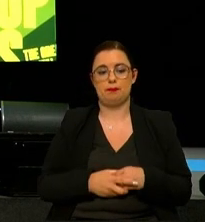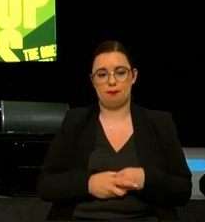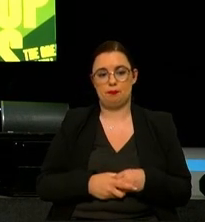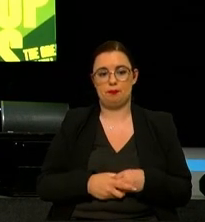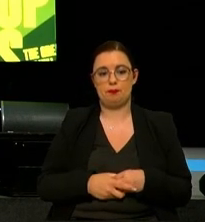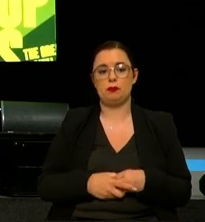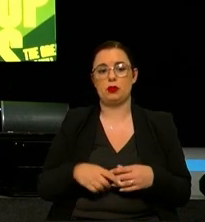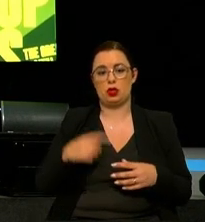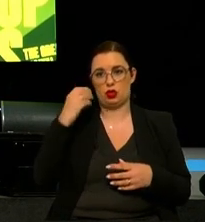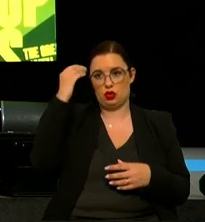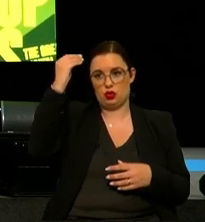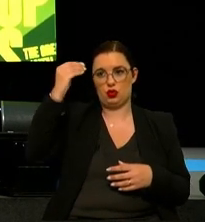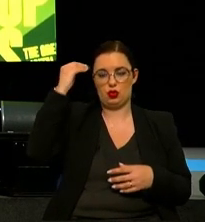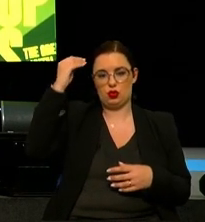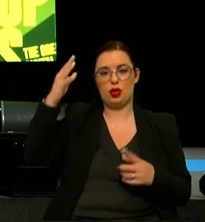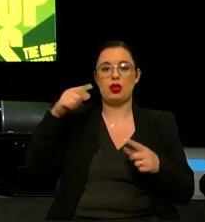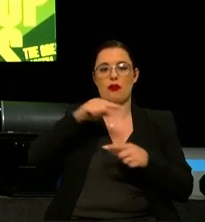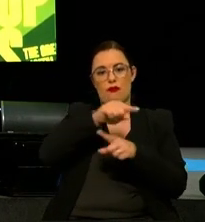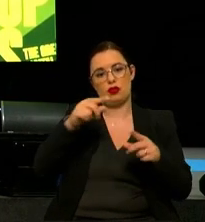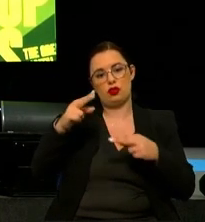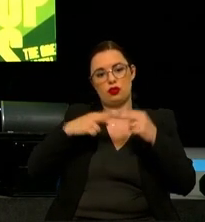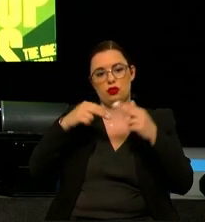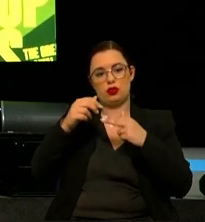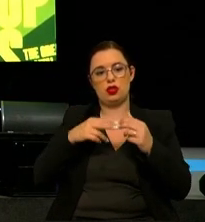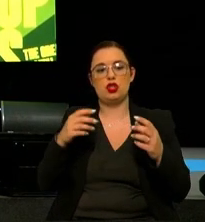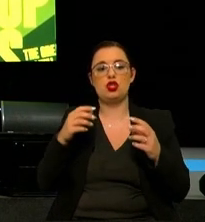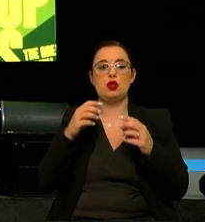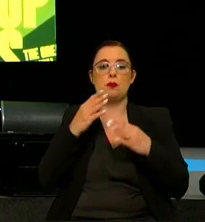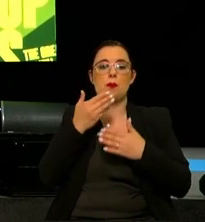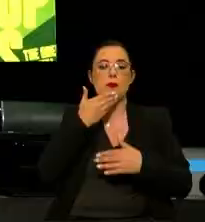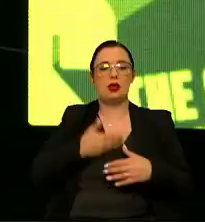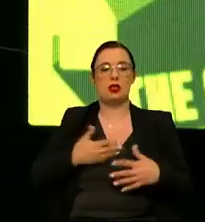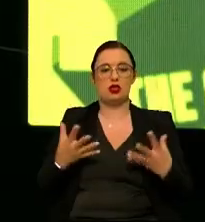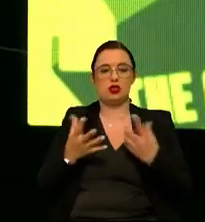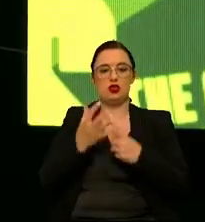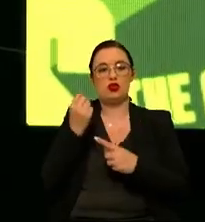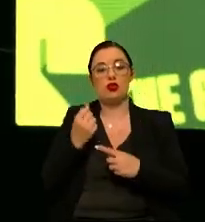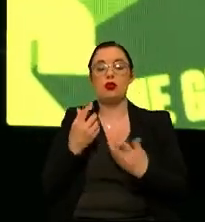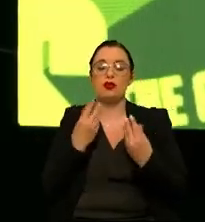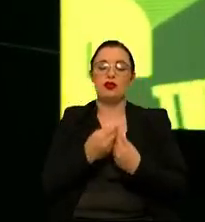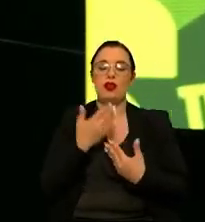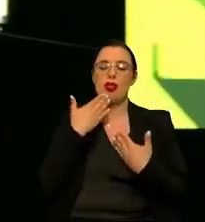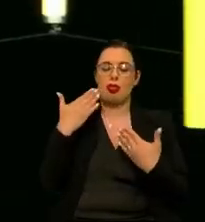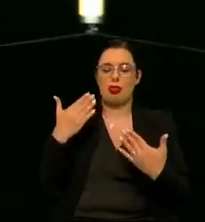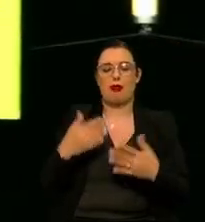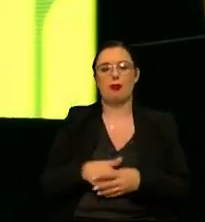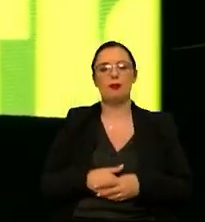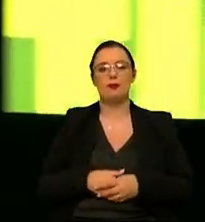to dream, and to build these new experiences together. Thank you very much.